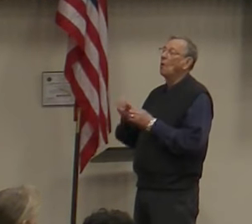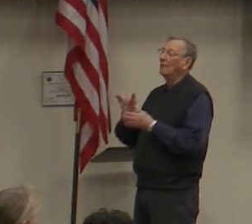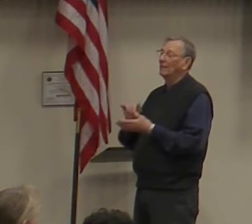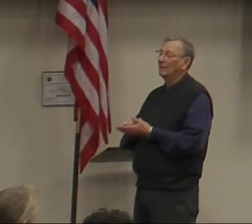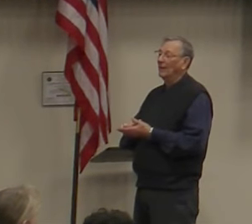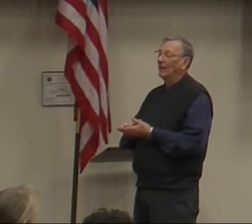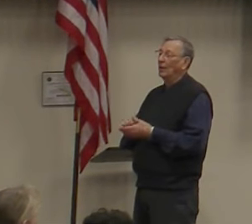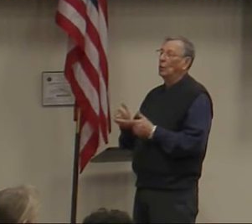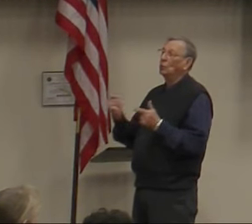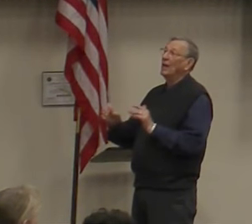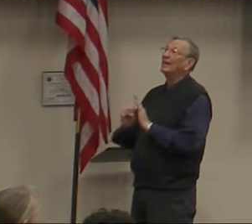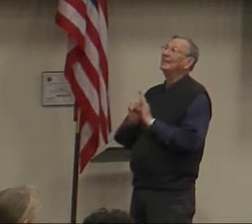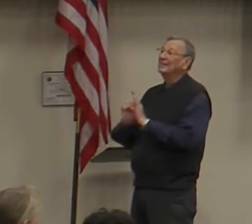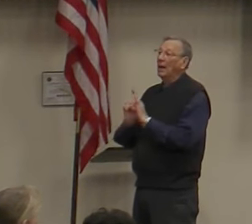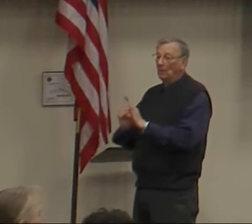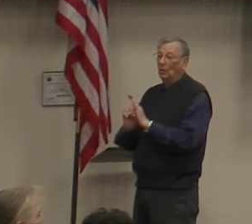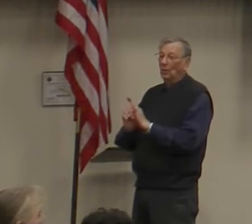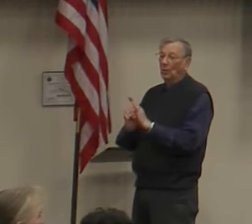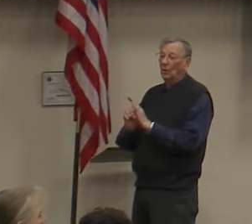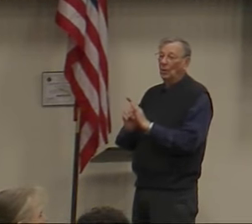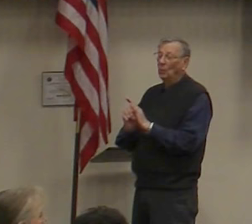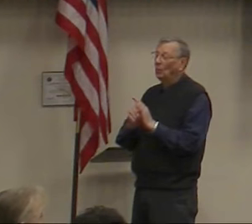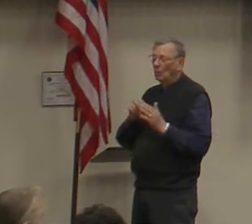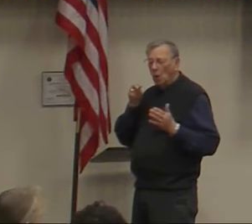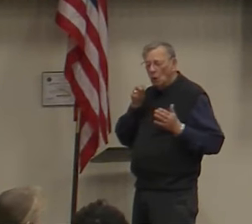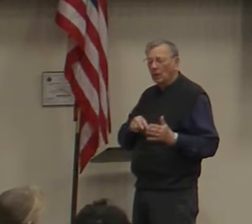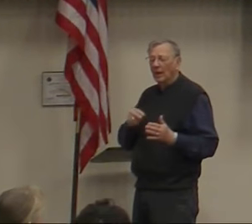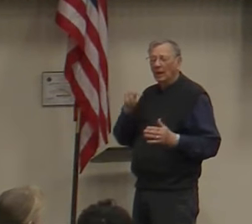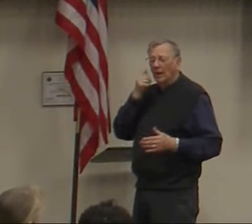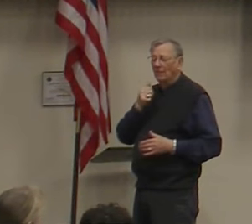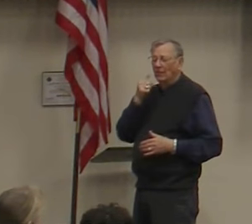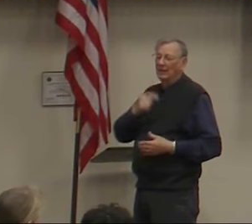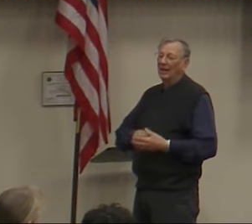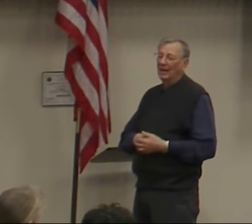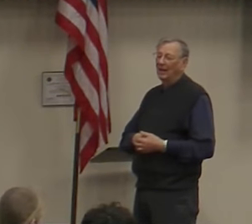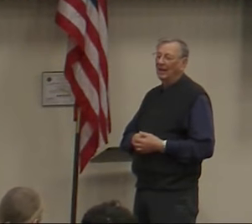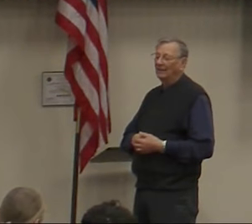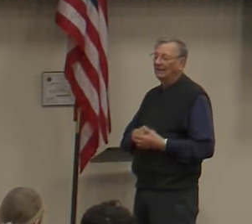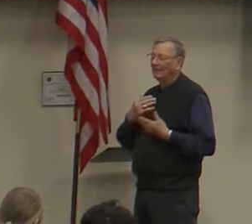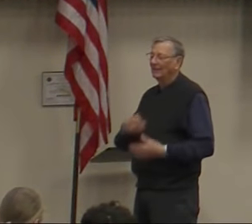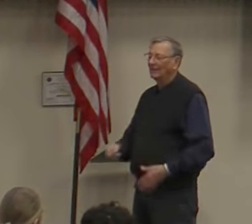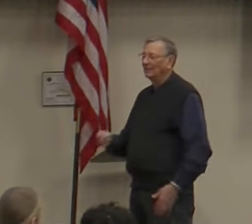more than that, a great example, we will go back and look at his days. Thank you.